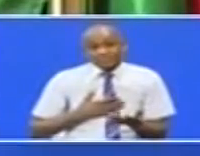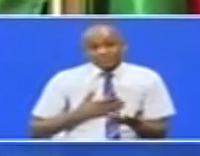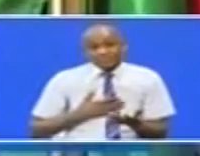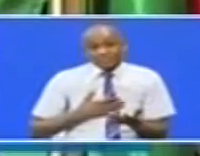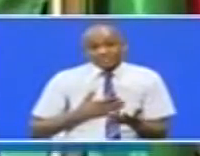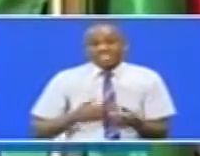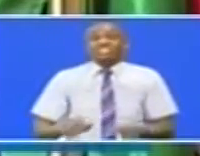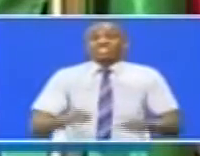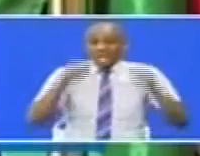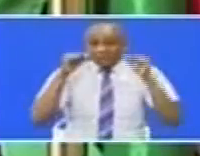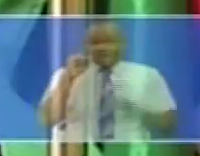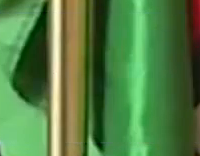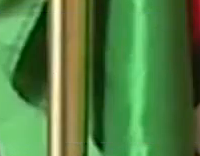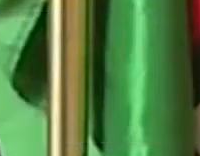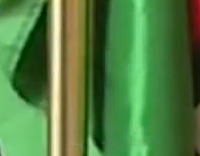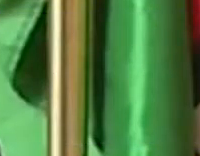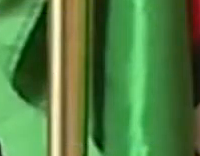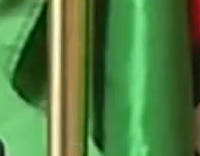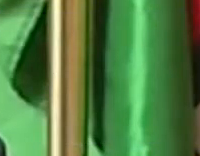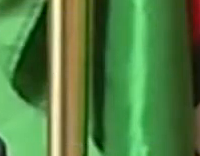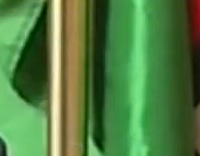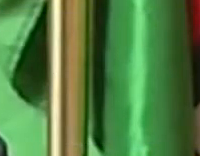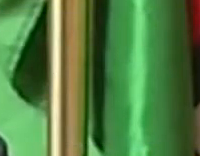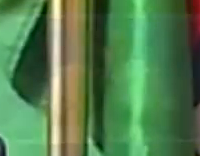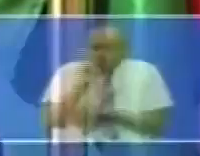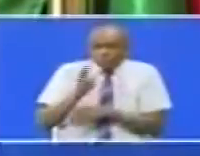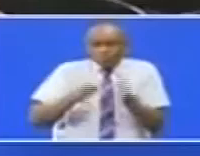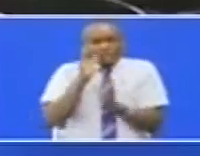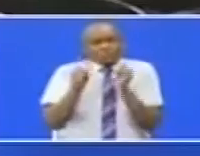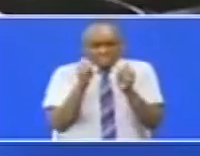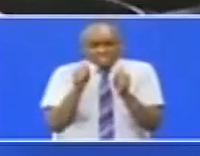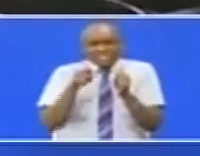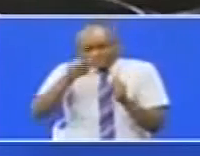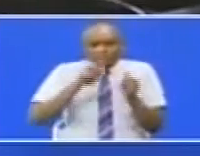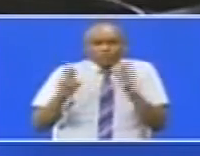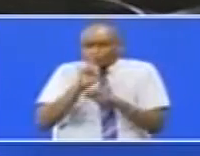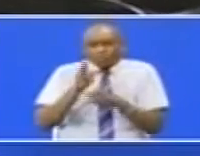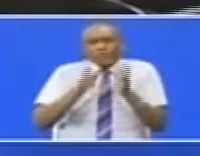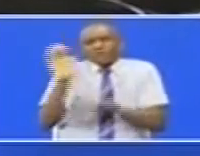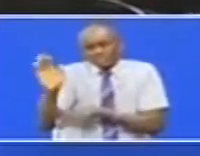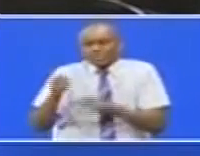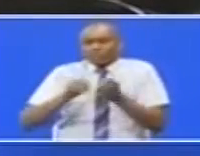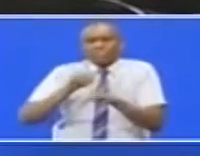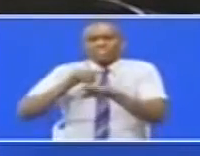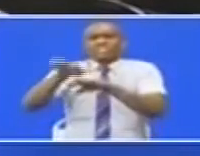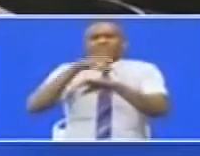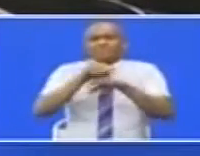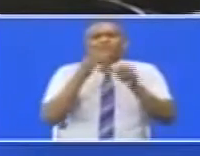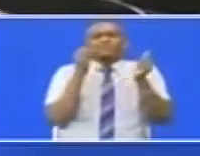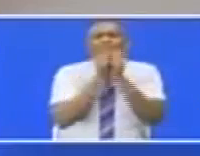as the chair of IEBC, what criteria he is using to distribute